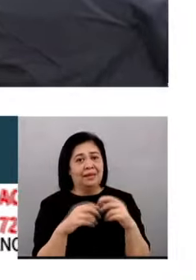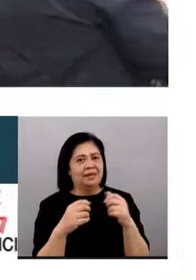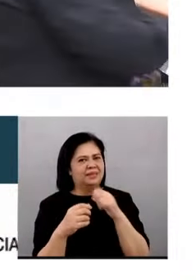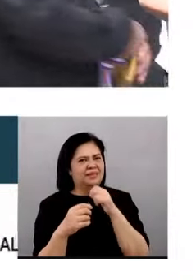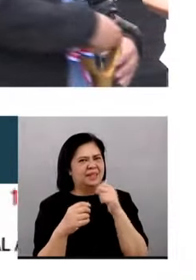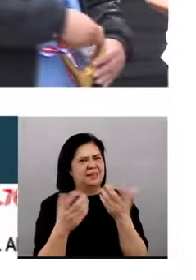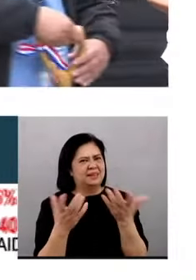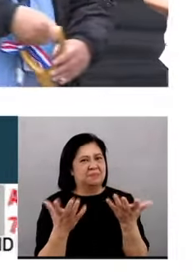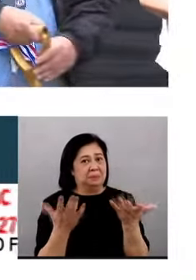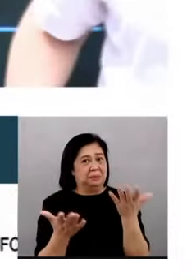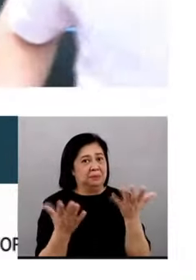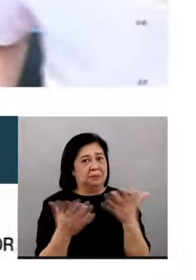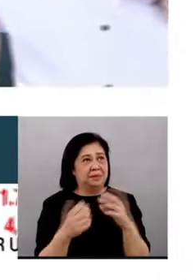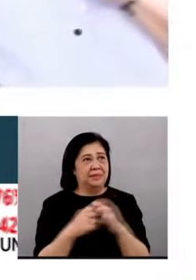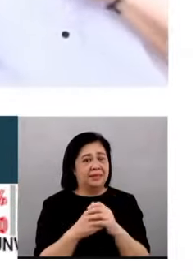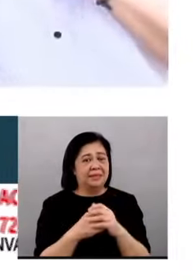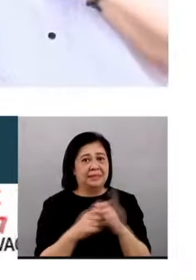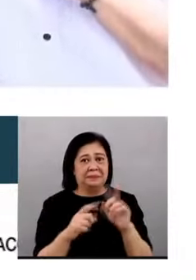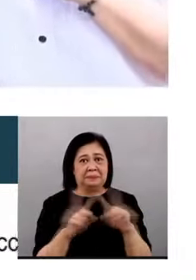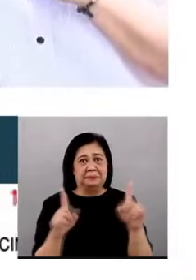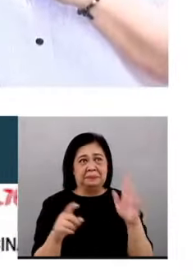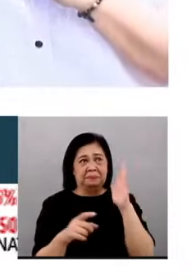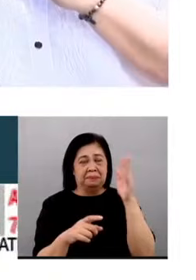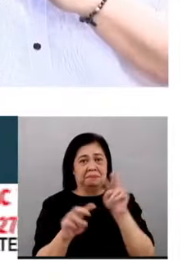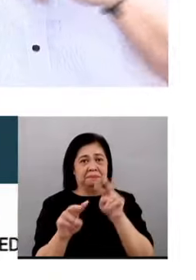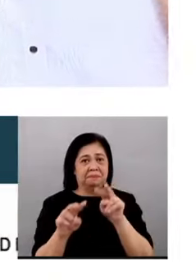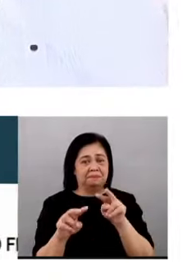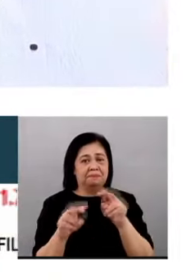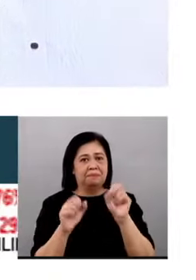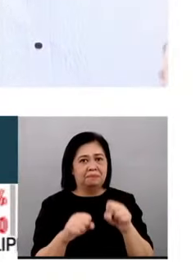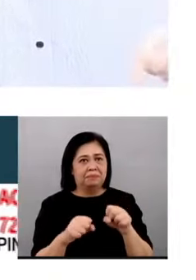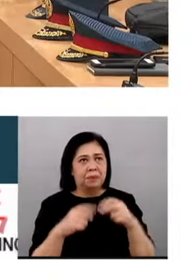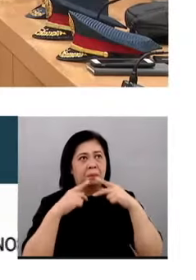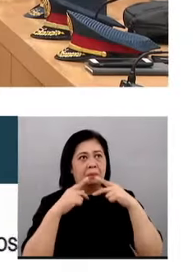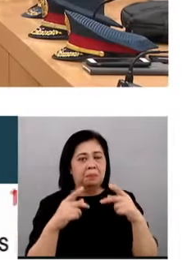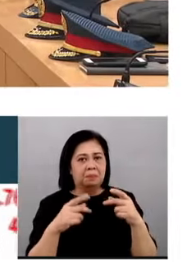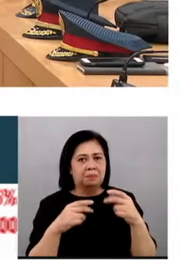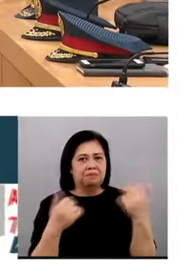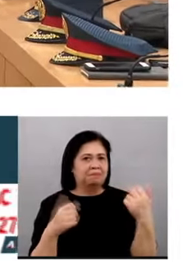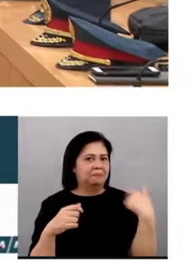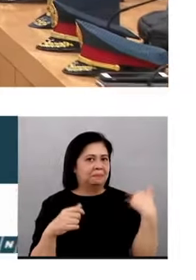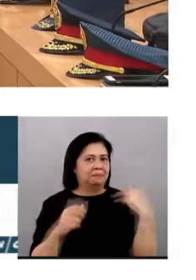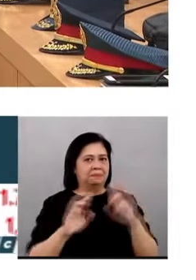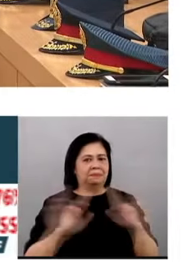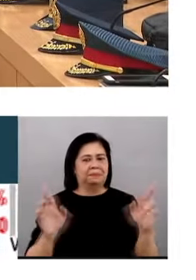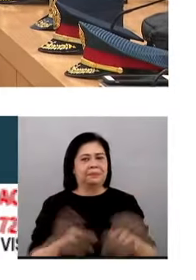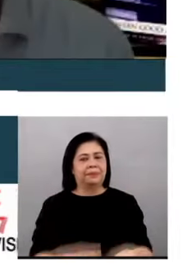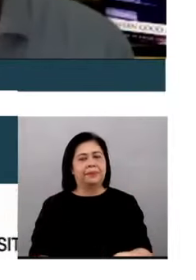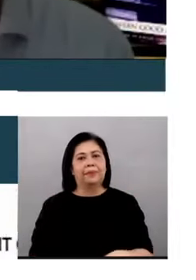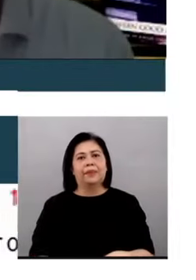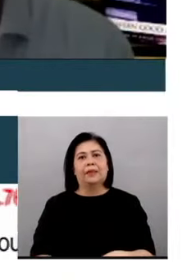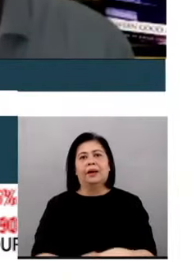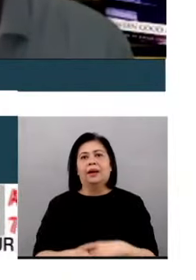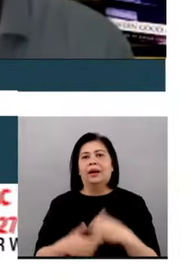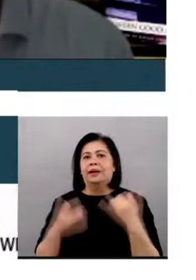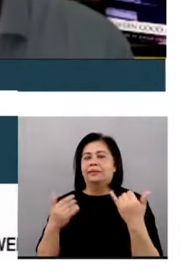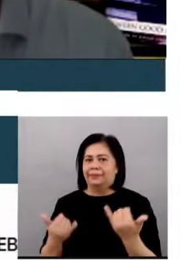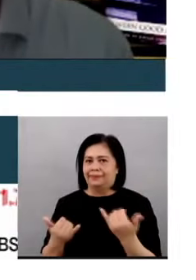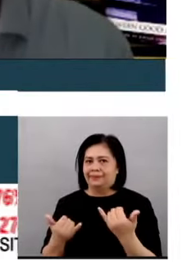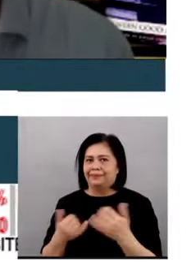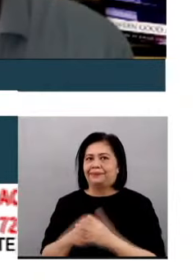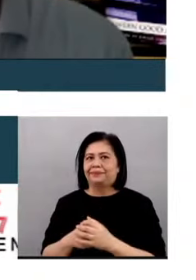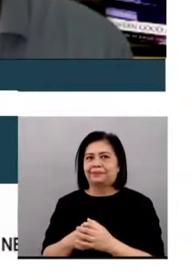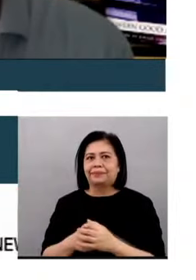fearless forecast that I can make publicly made. Meanwhile, Professor Tony,